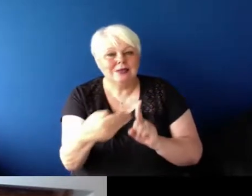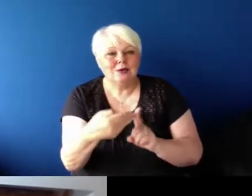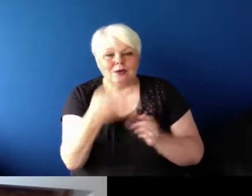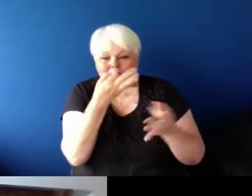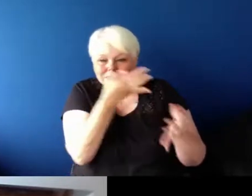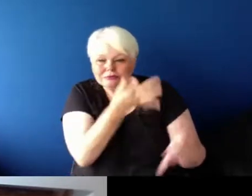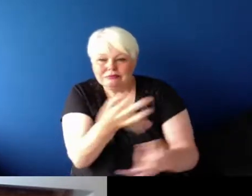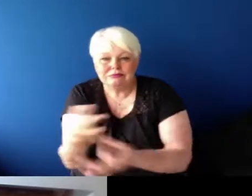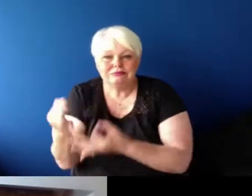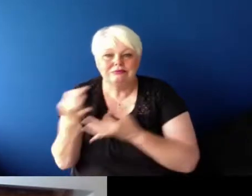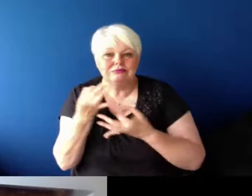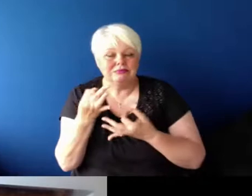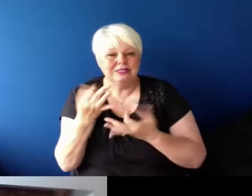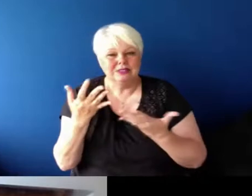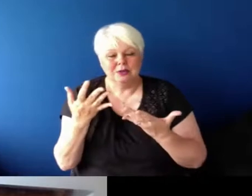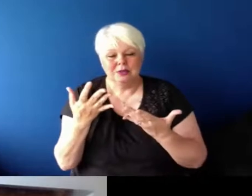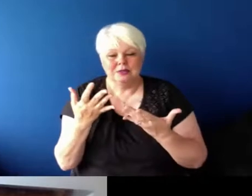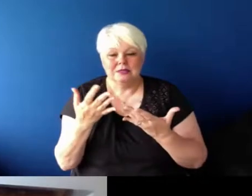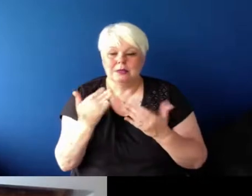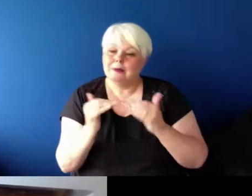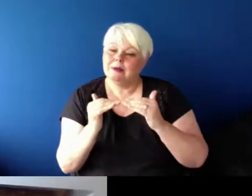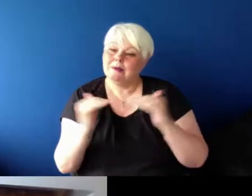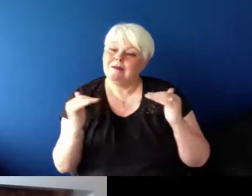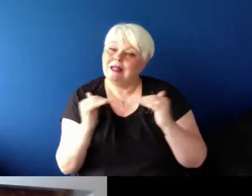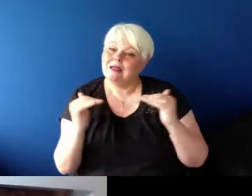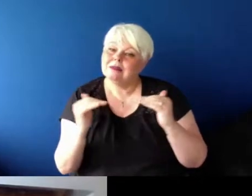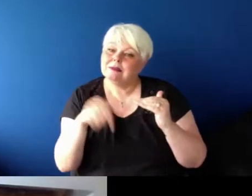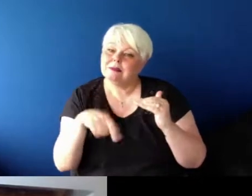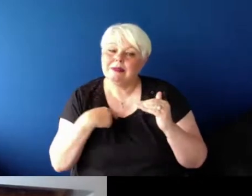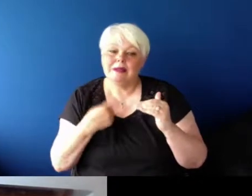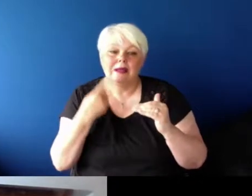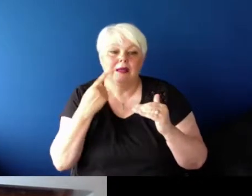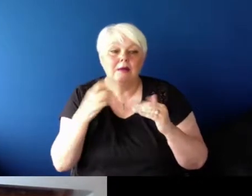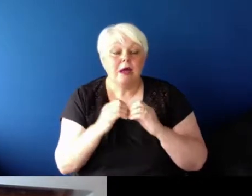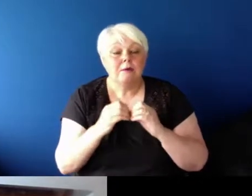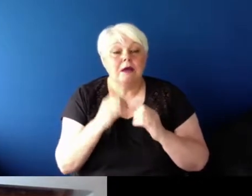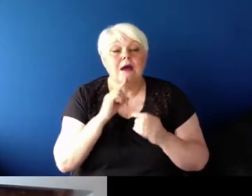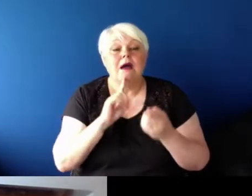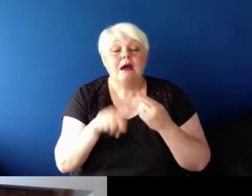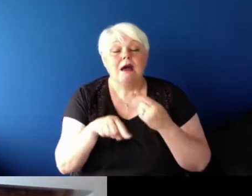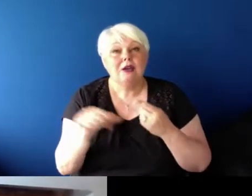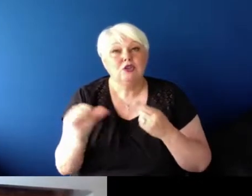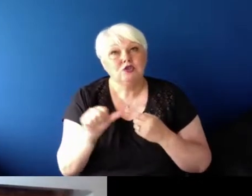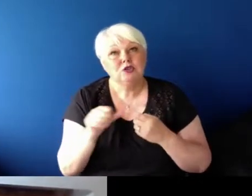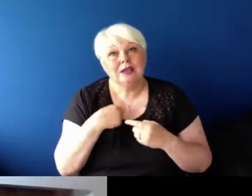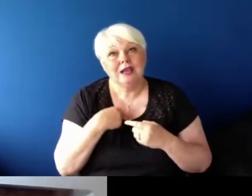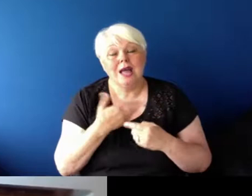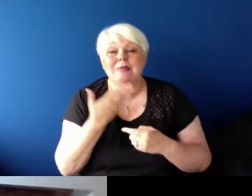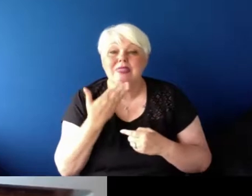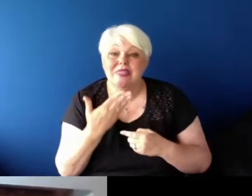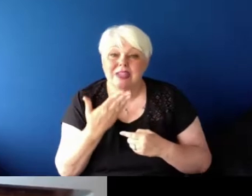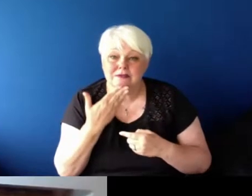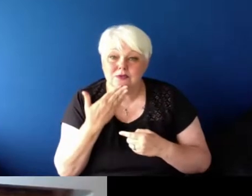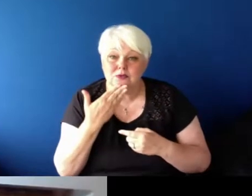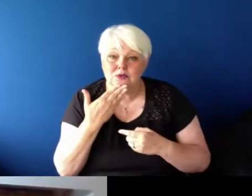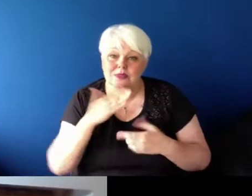have found fruitful to explore. And I should say that I'm thankful to the